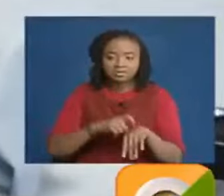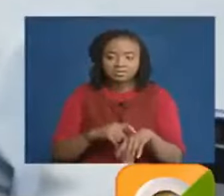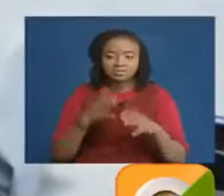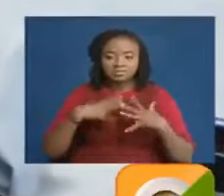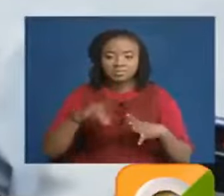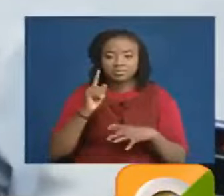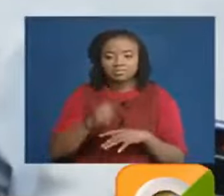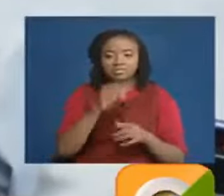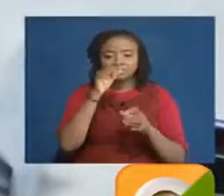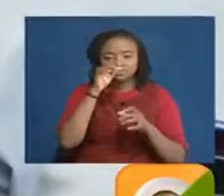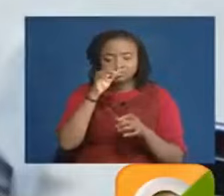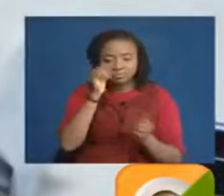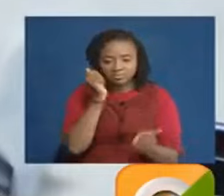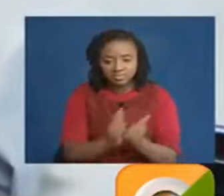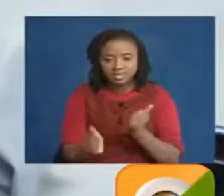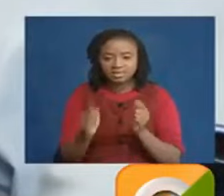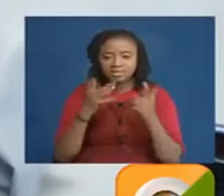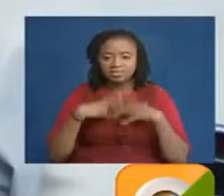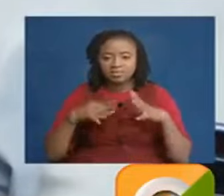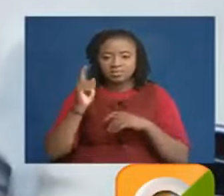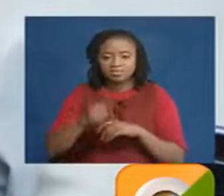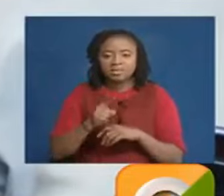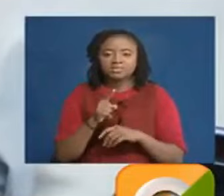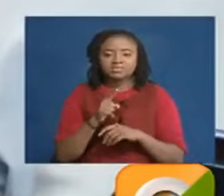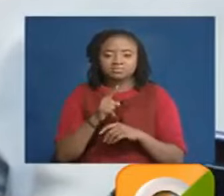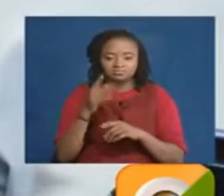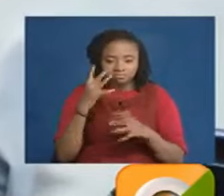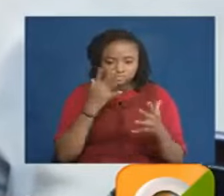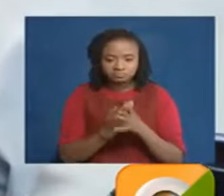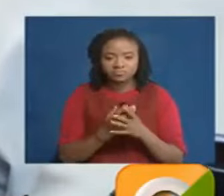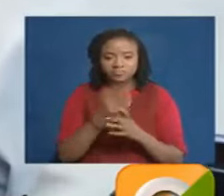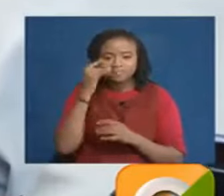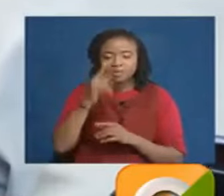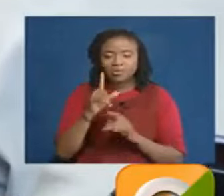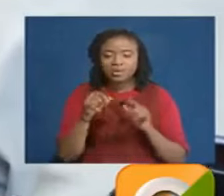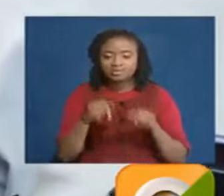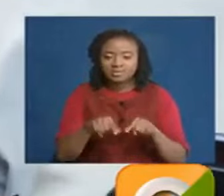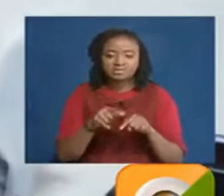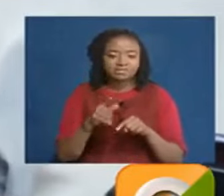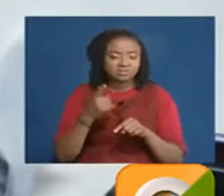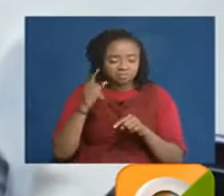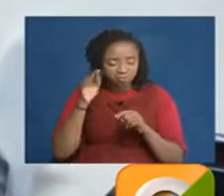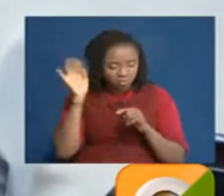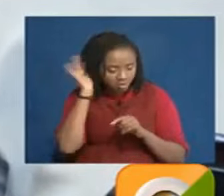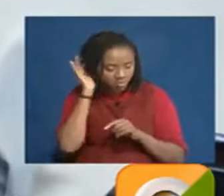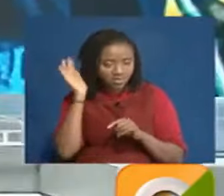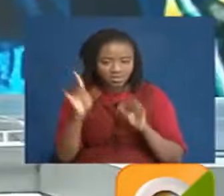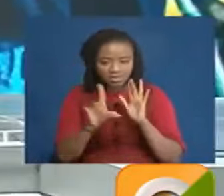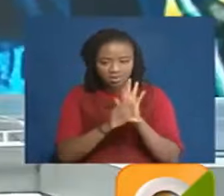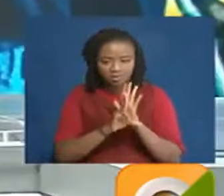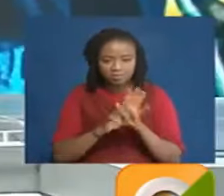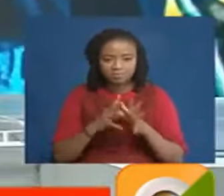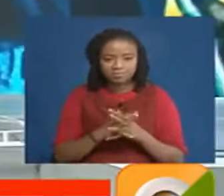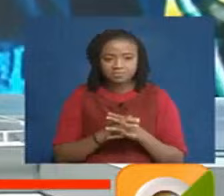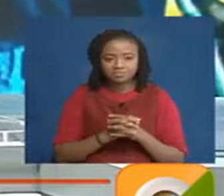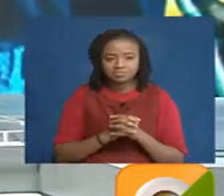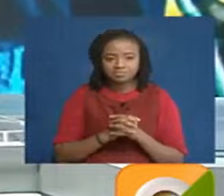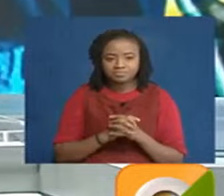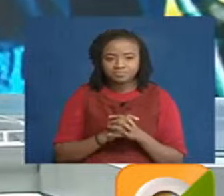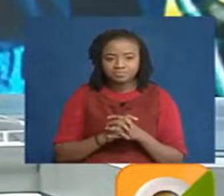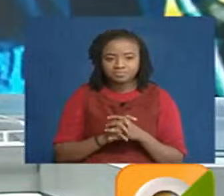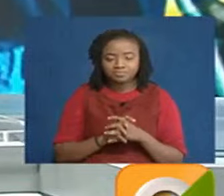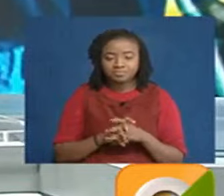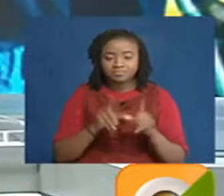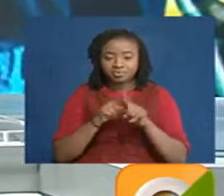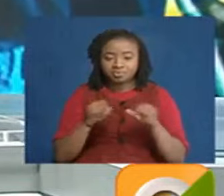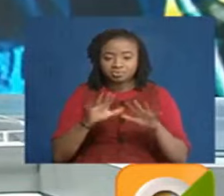the price. People will face the full wrath of the law. This is a law-abiding country. We are a law-abiding people. As the world